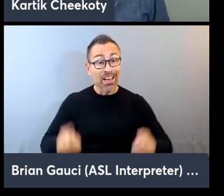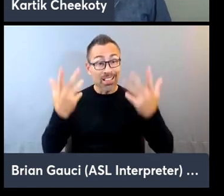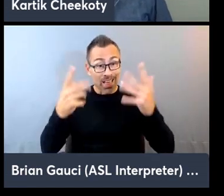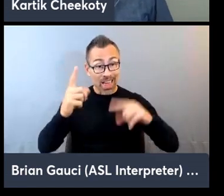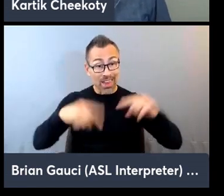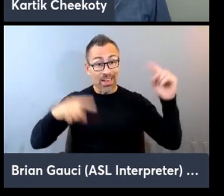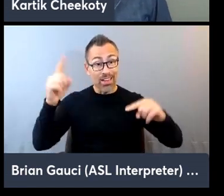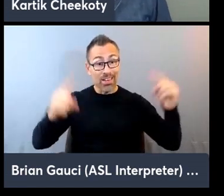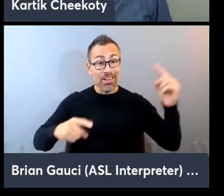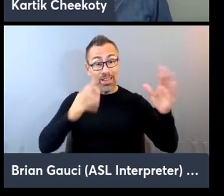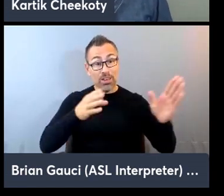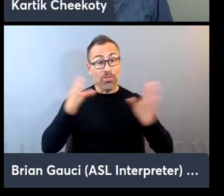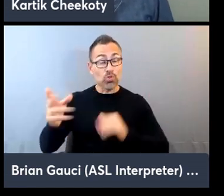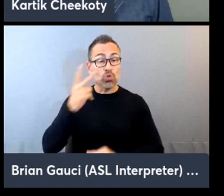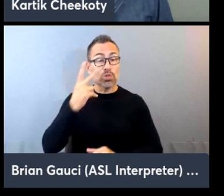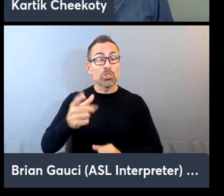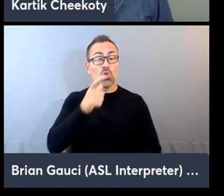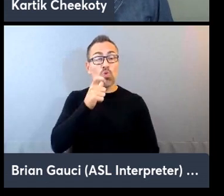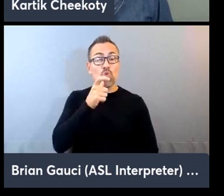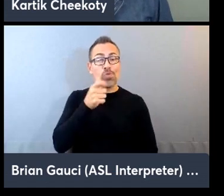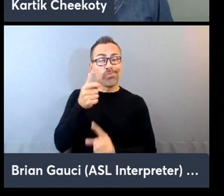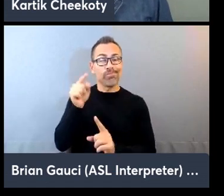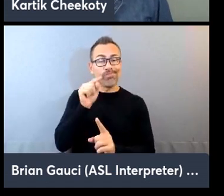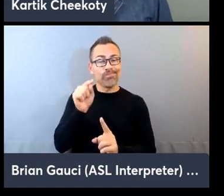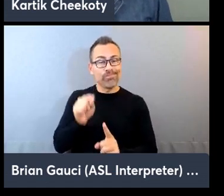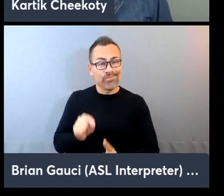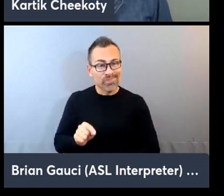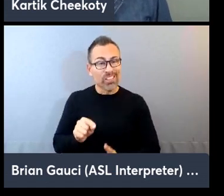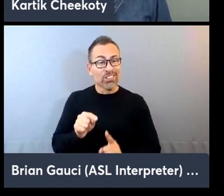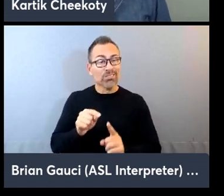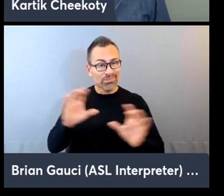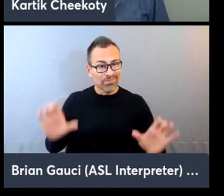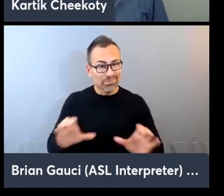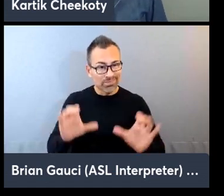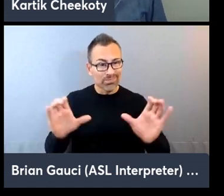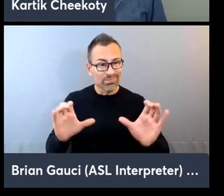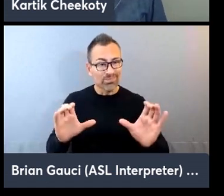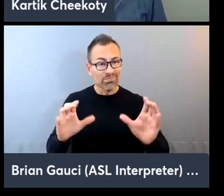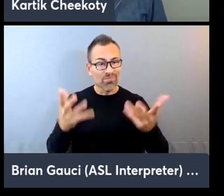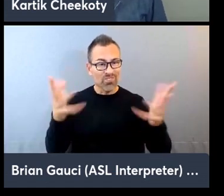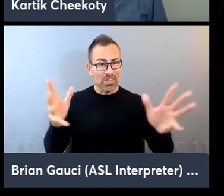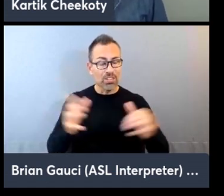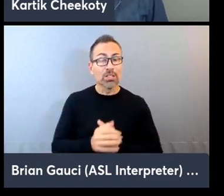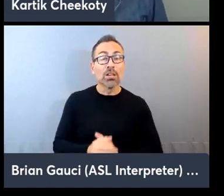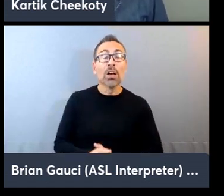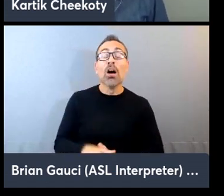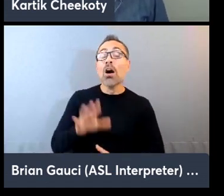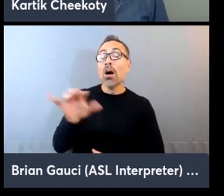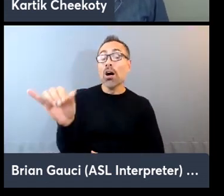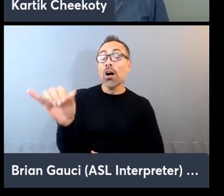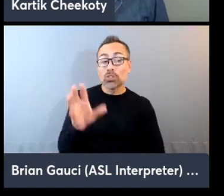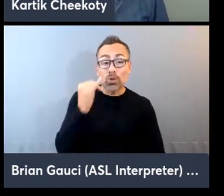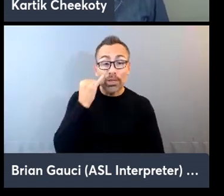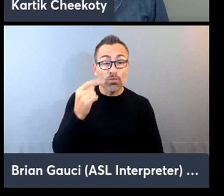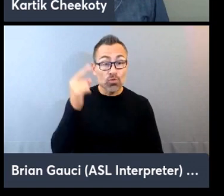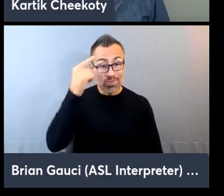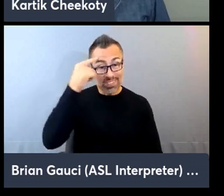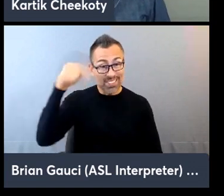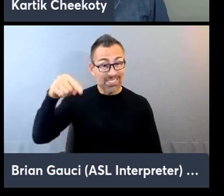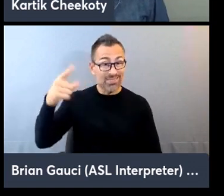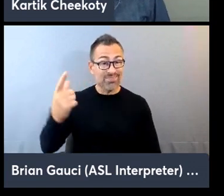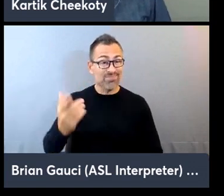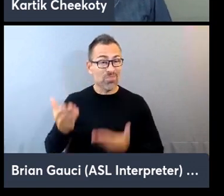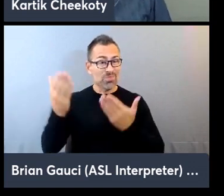taken an action on your behalf. Similarly, when if you think the recommendation is not of importance for you at